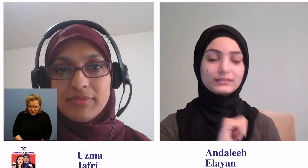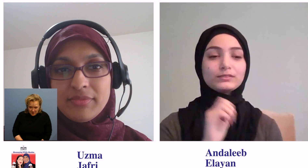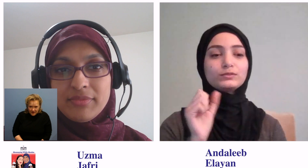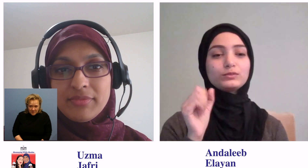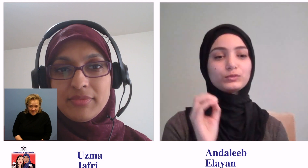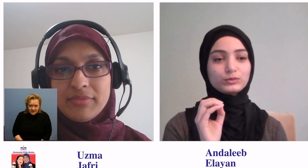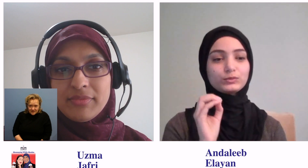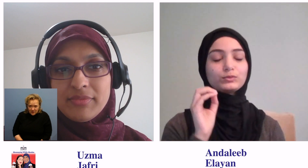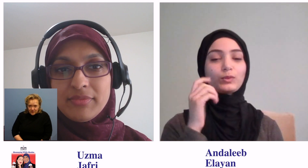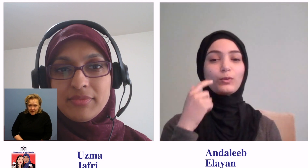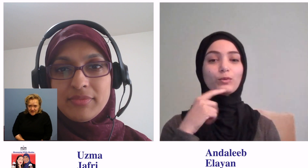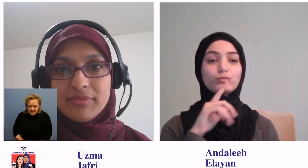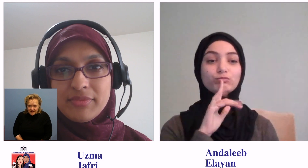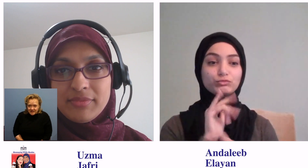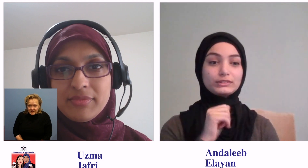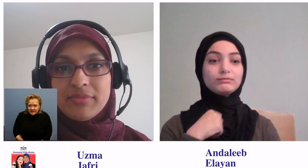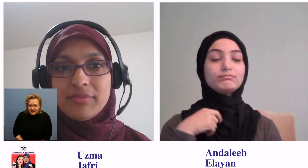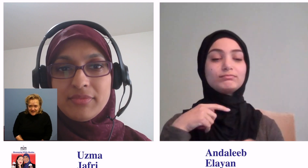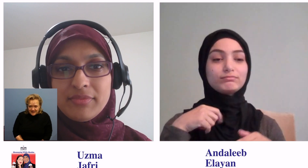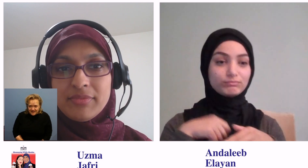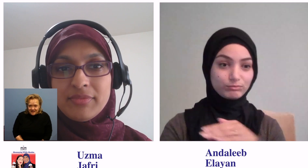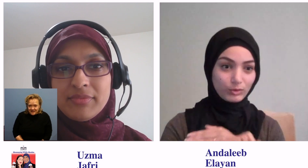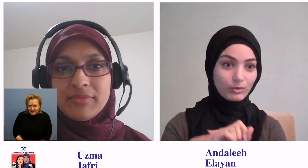So my family is all from Palestine.